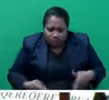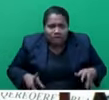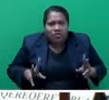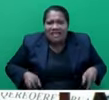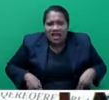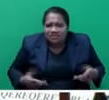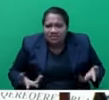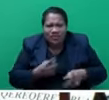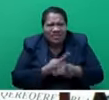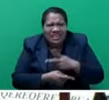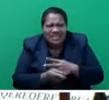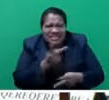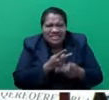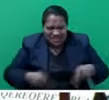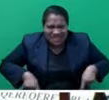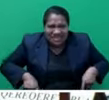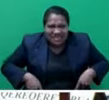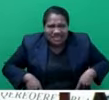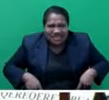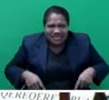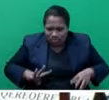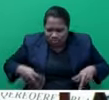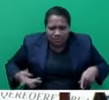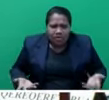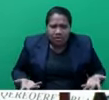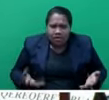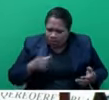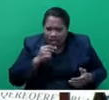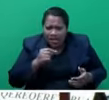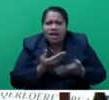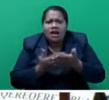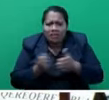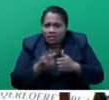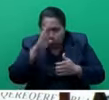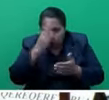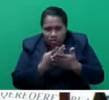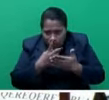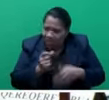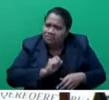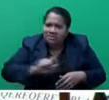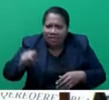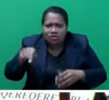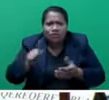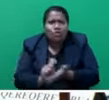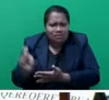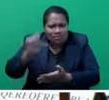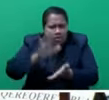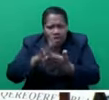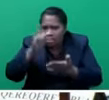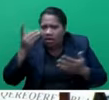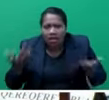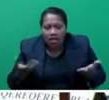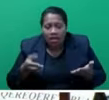many more students we could send to tertiary education. These are issues that affect, that tell